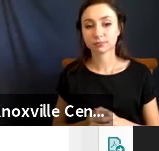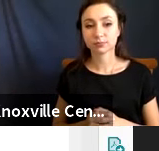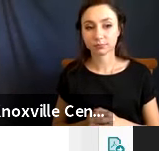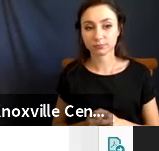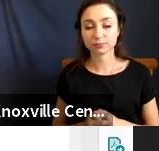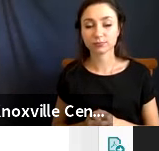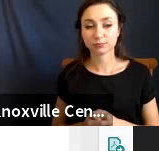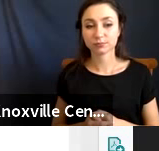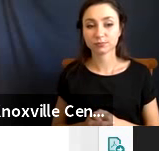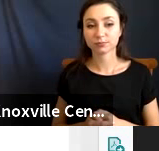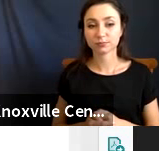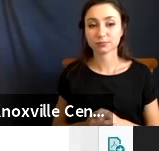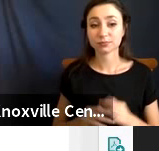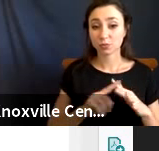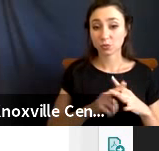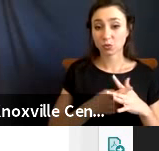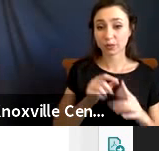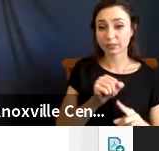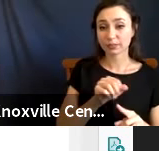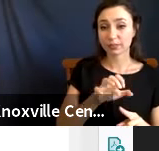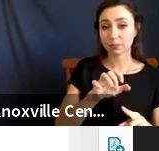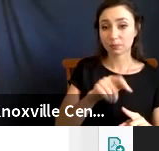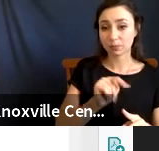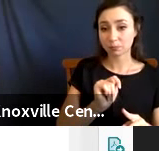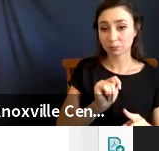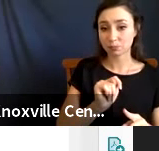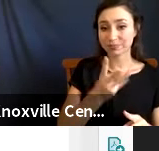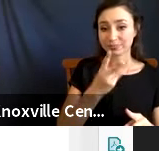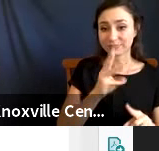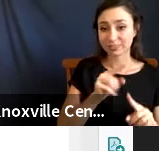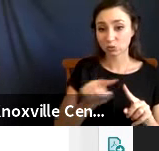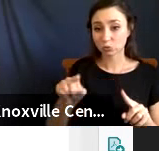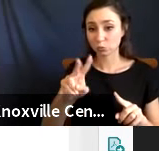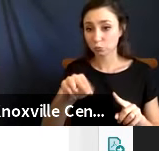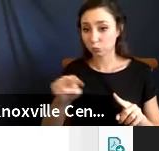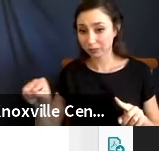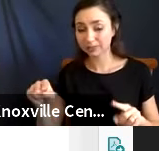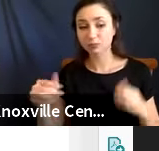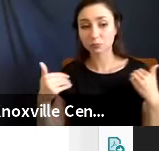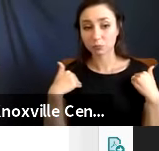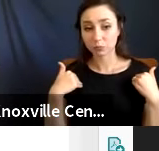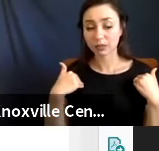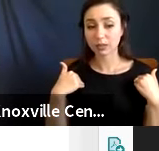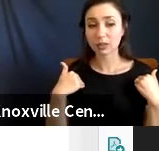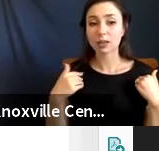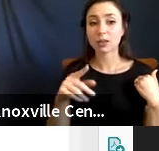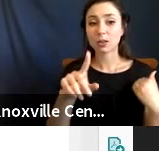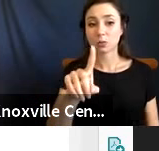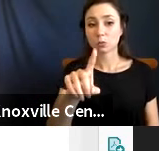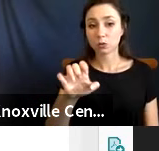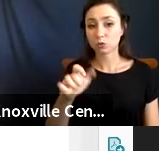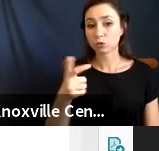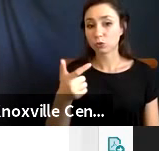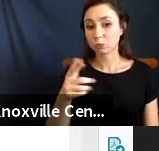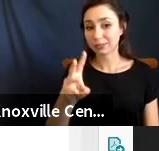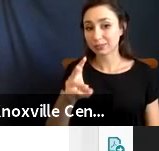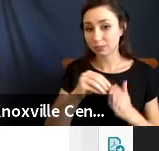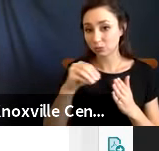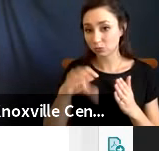from September the 16th through the 22nd, we have 126 students that were recovered, 97